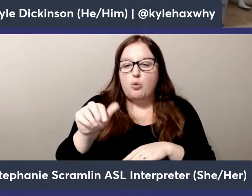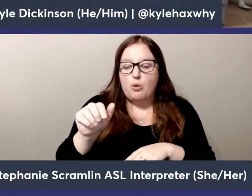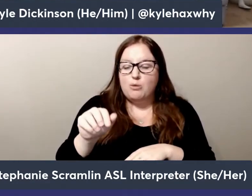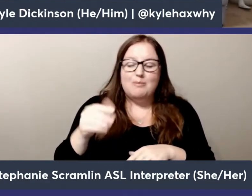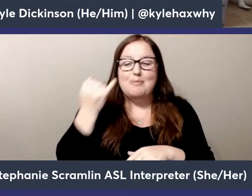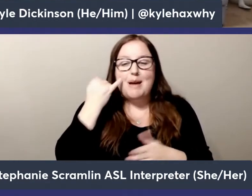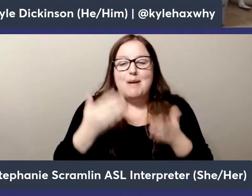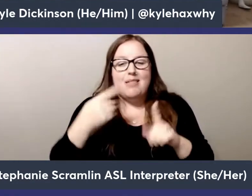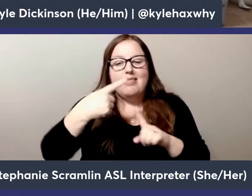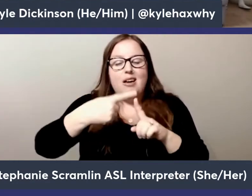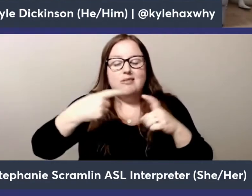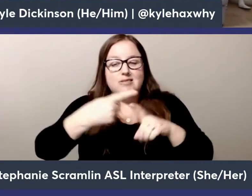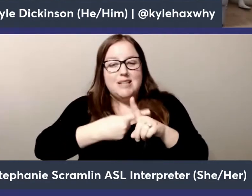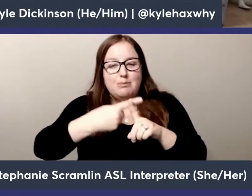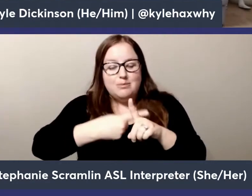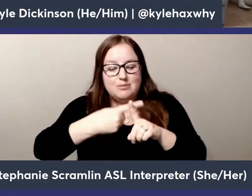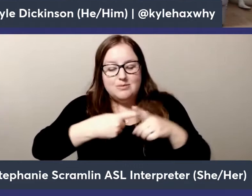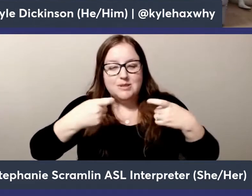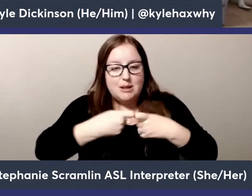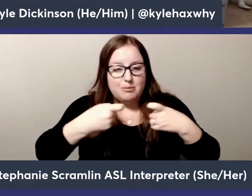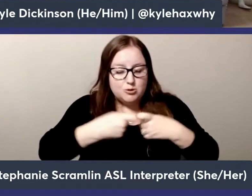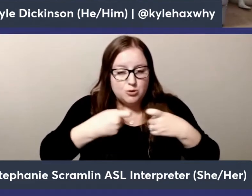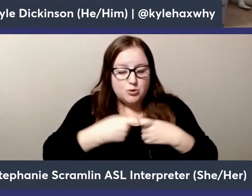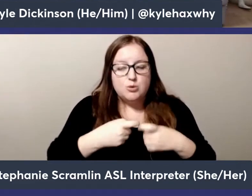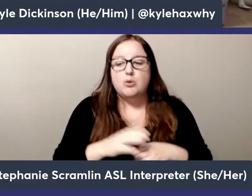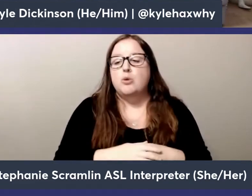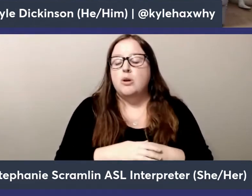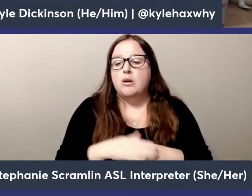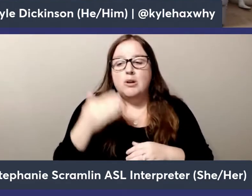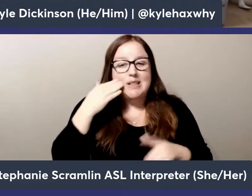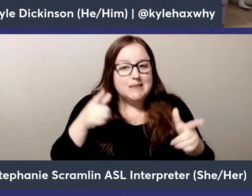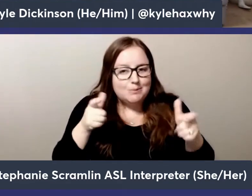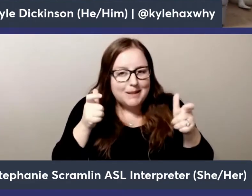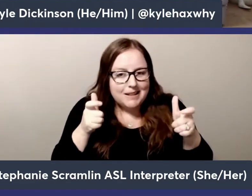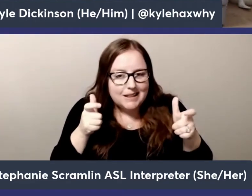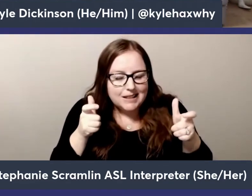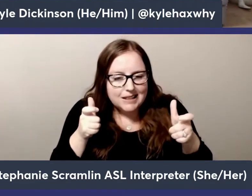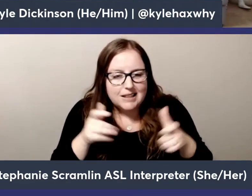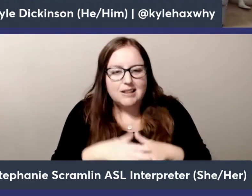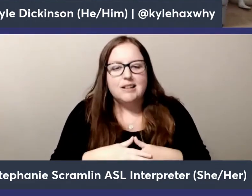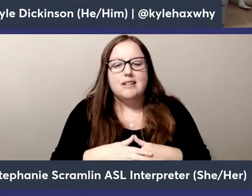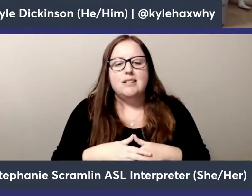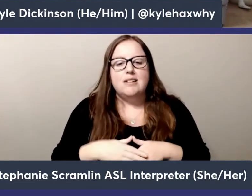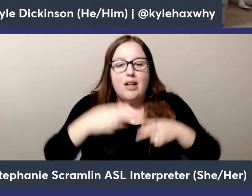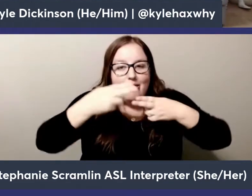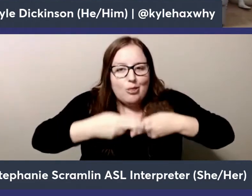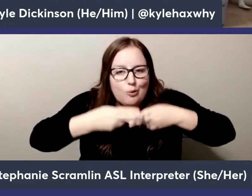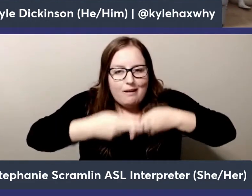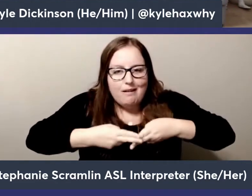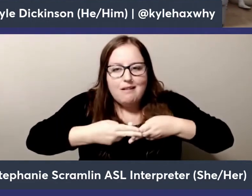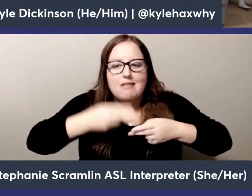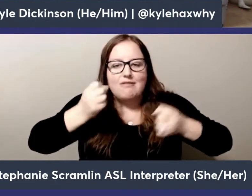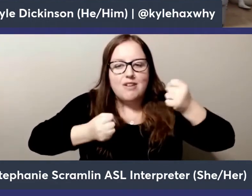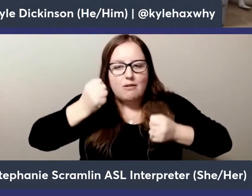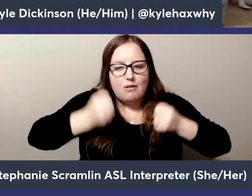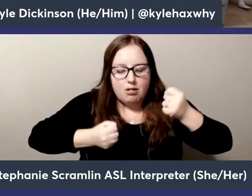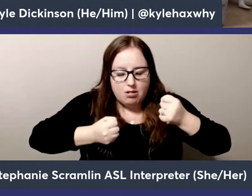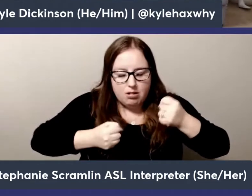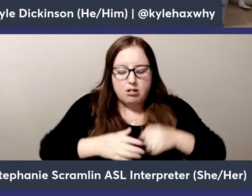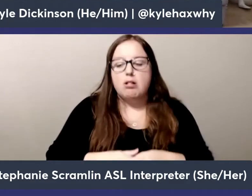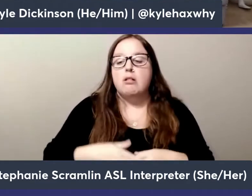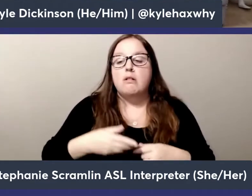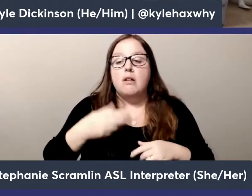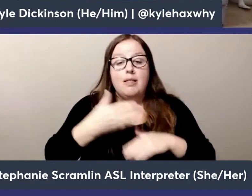battery temperature, the vehicle speed, the curb weight of the vehicle, and you can